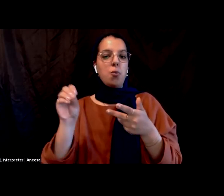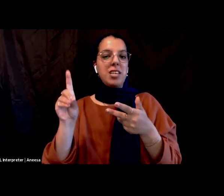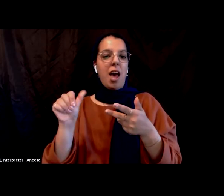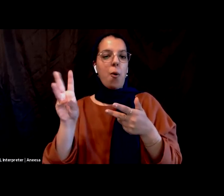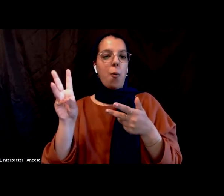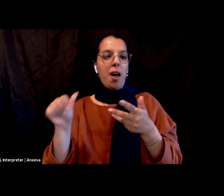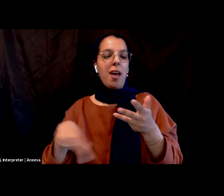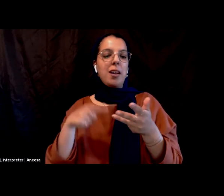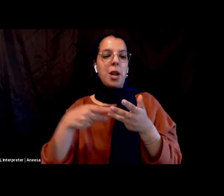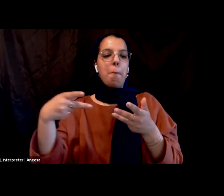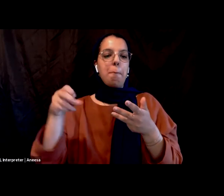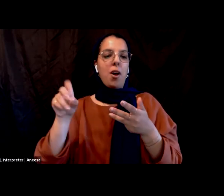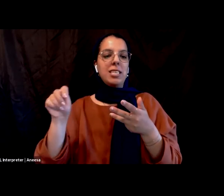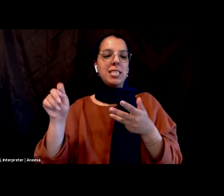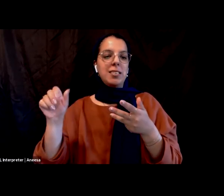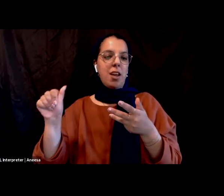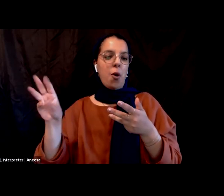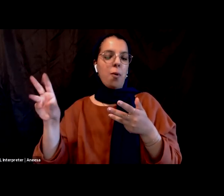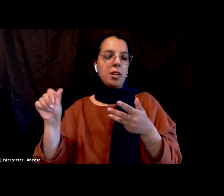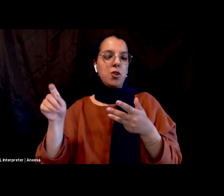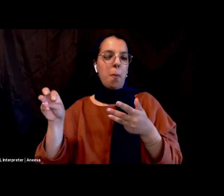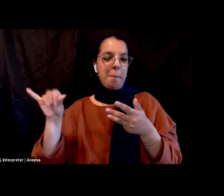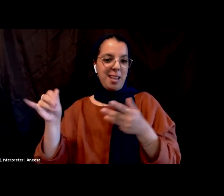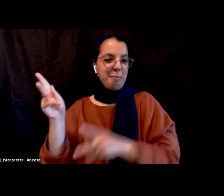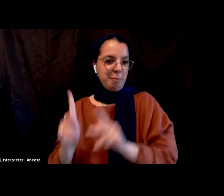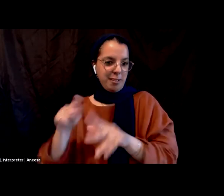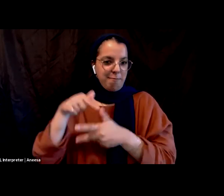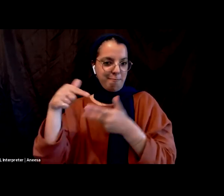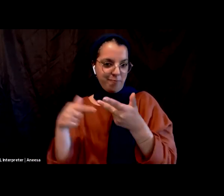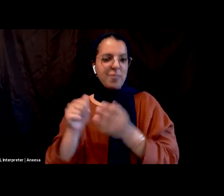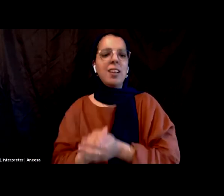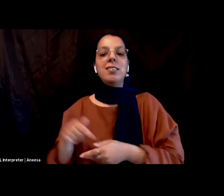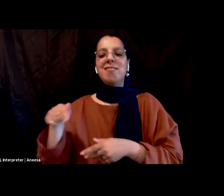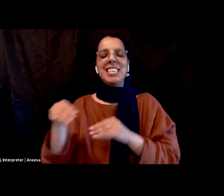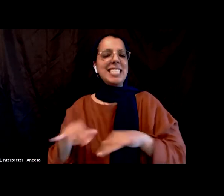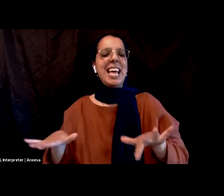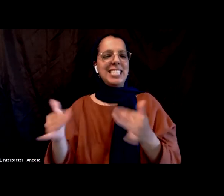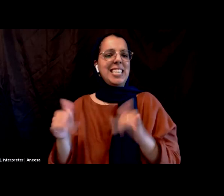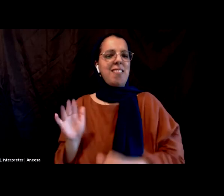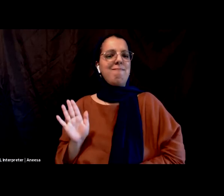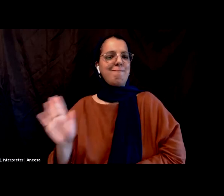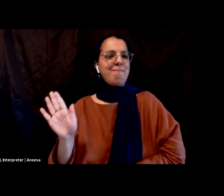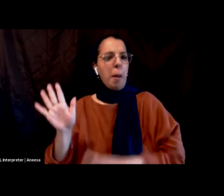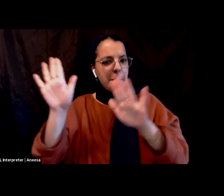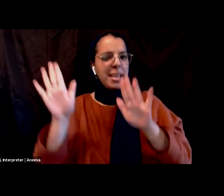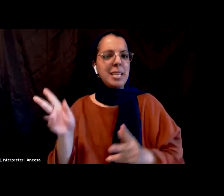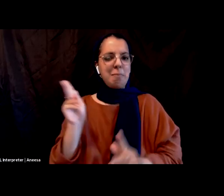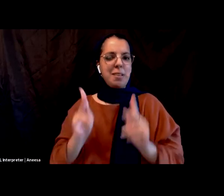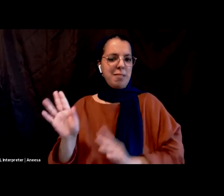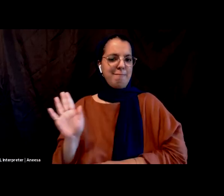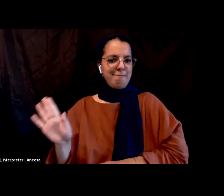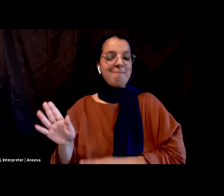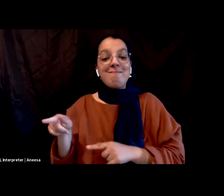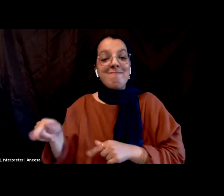These lands are still home to these amazing people who continue to care for Turtle Island, not just for themselves,